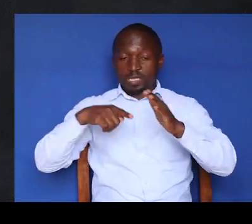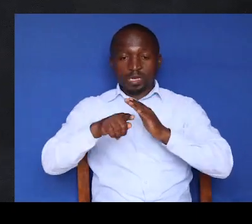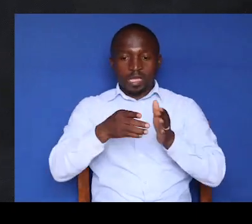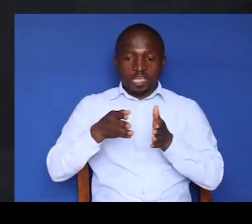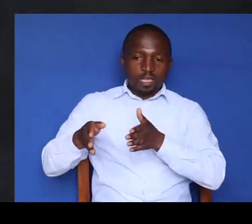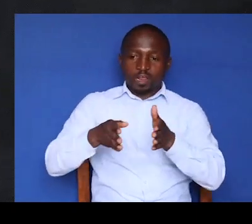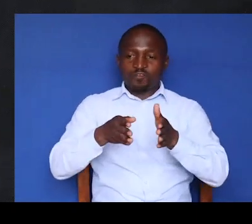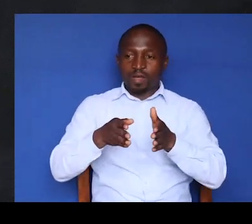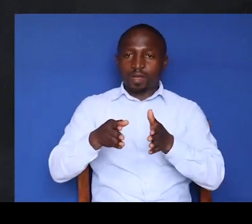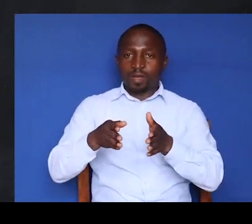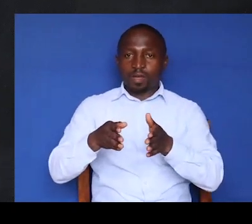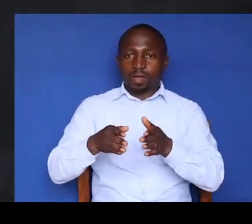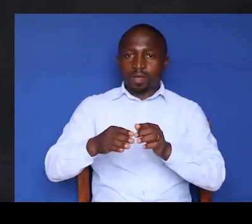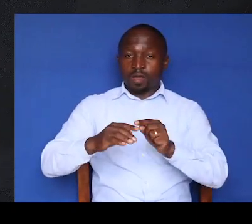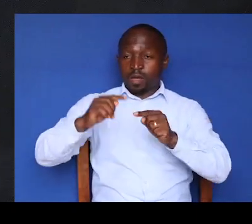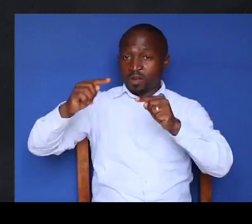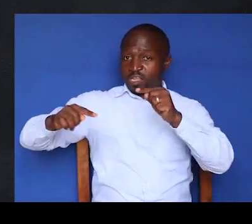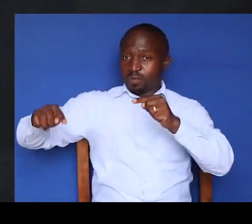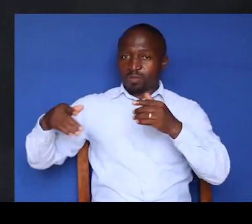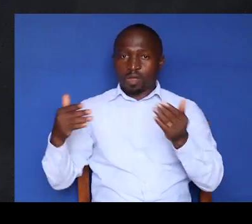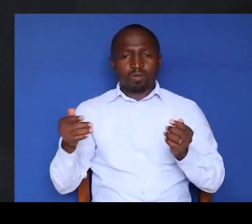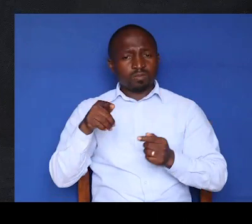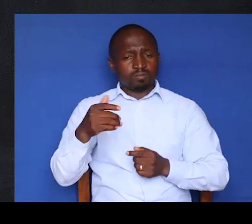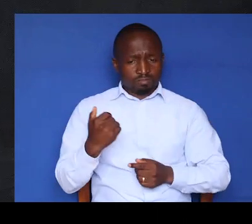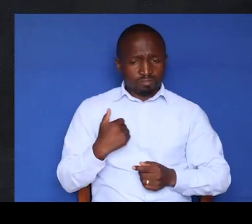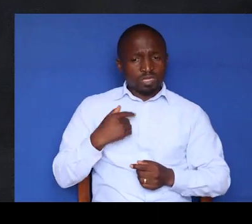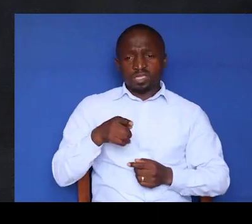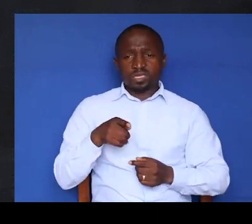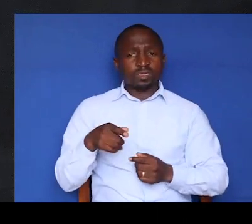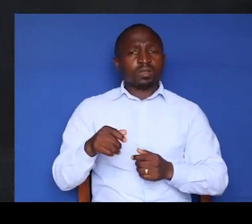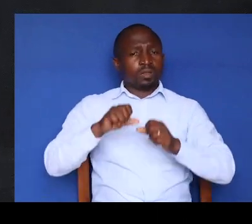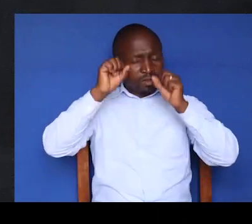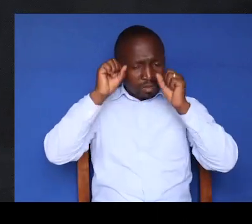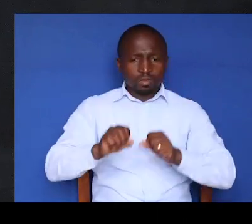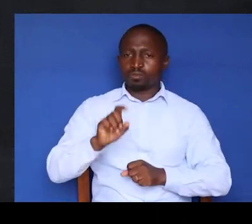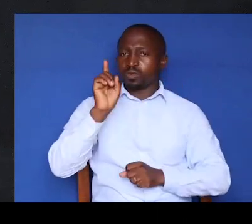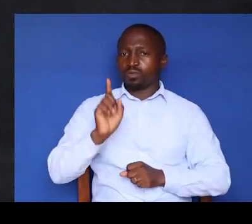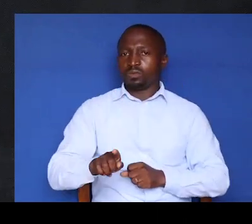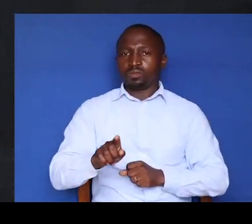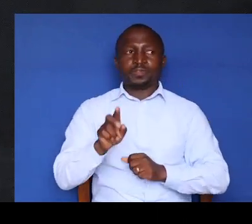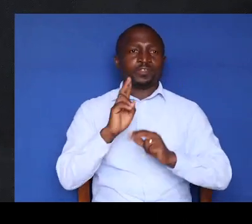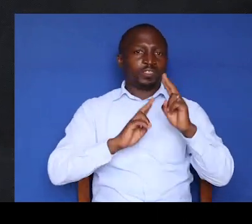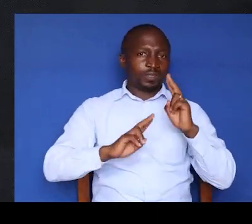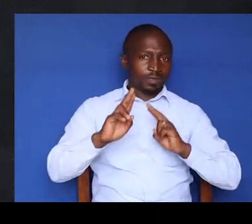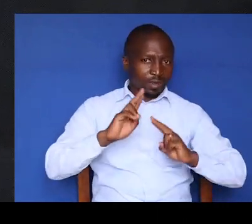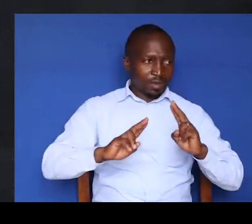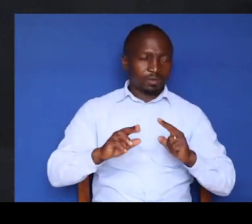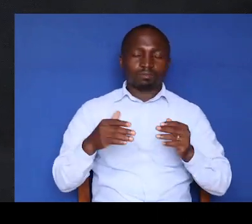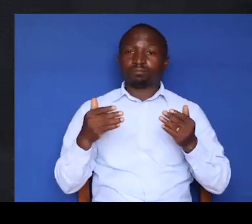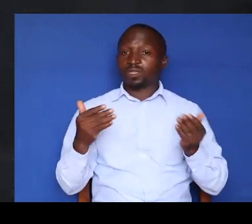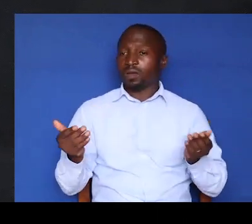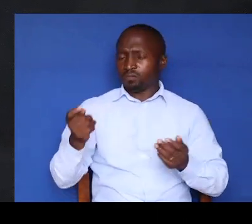asked that is inevitable phenomena or inevitable circumstance discussed. So you should